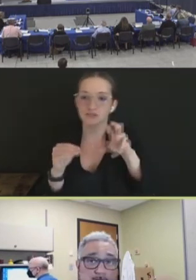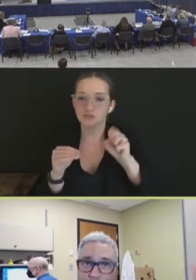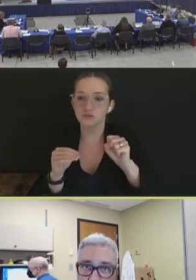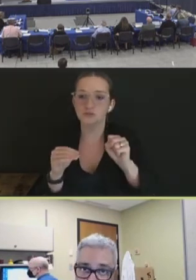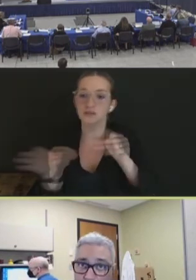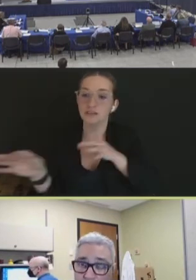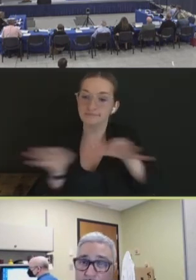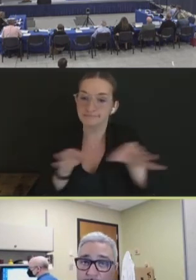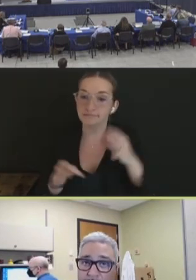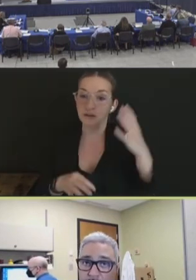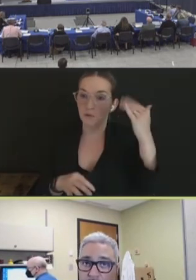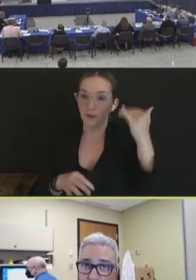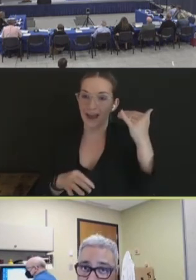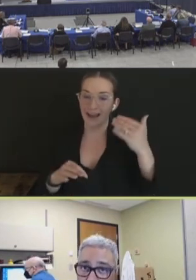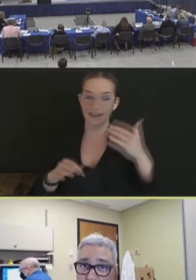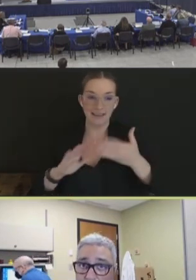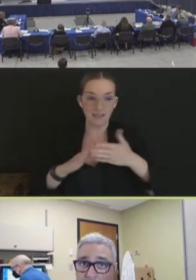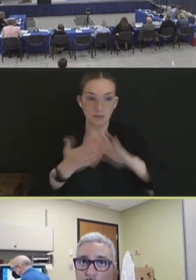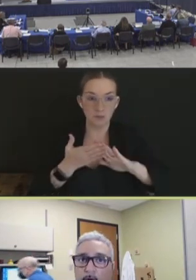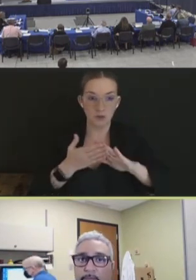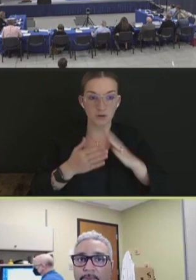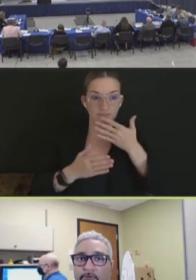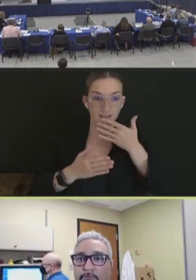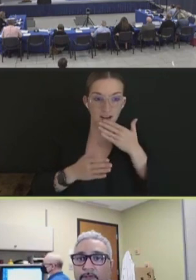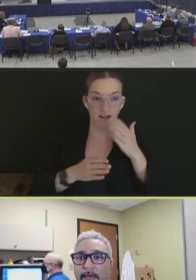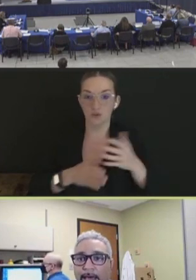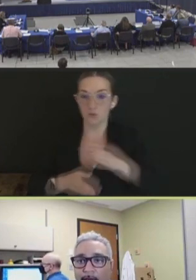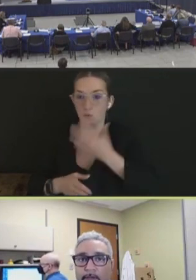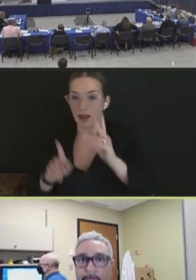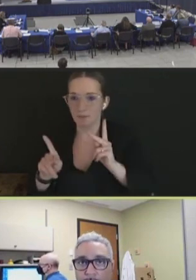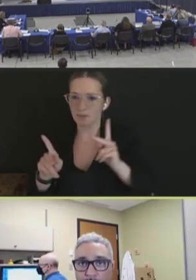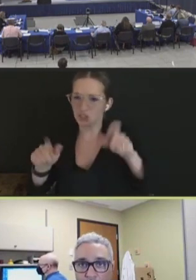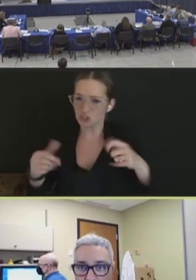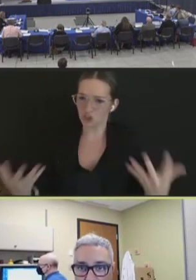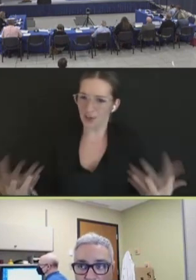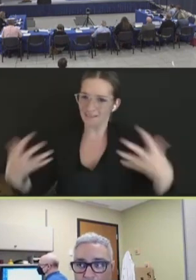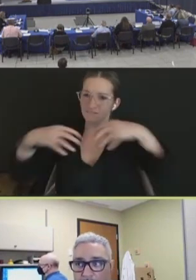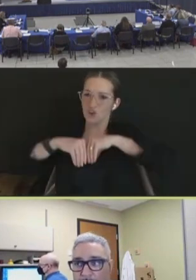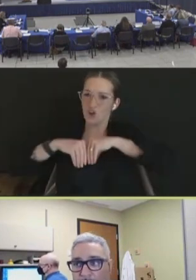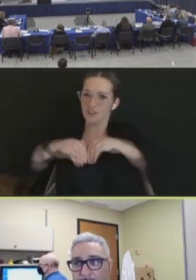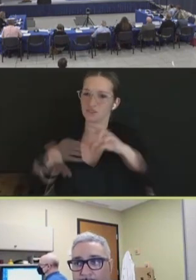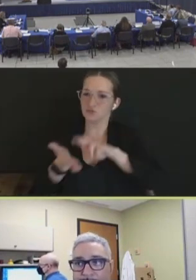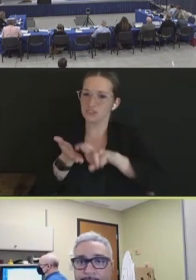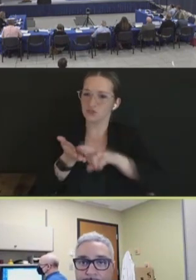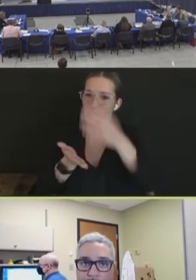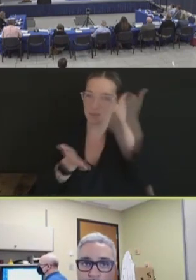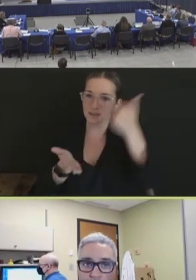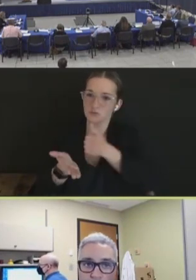communities, everybody should get engaged in research because we want people to be adequately represented. Next slide, please.